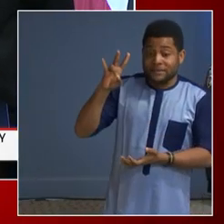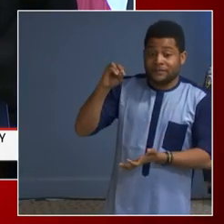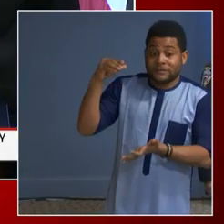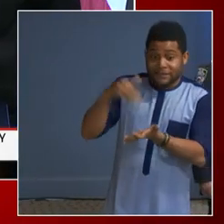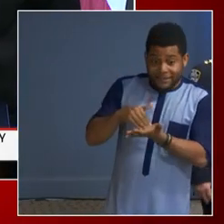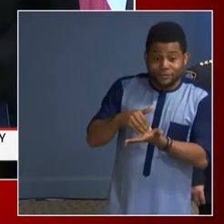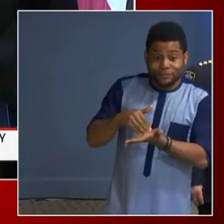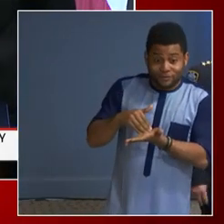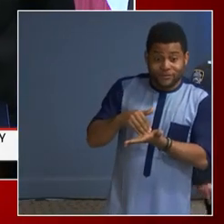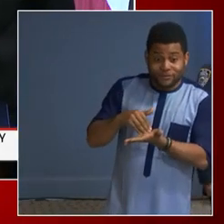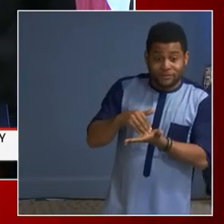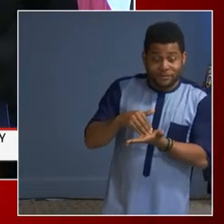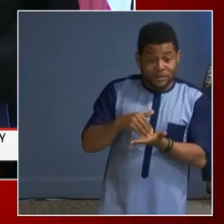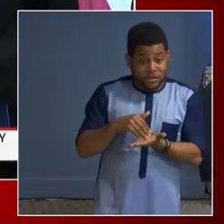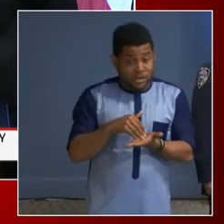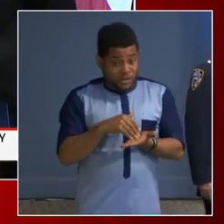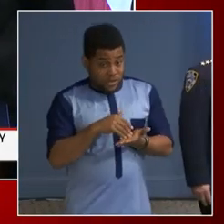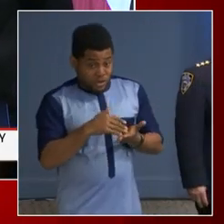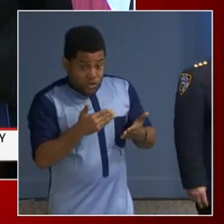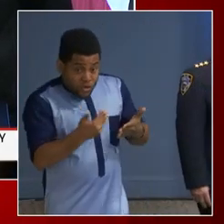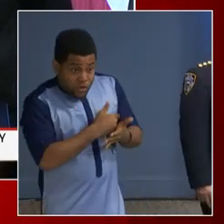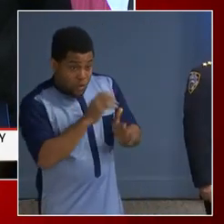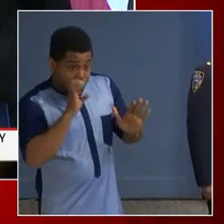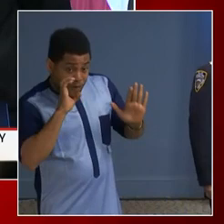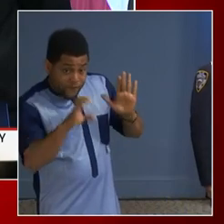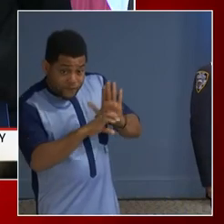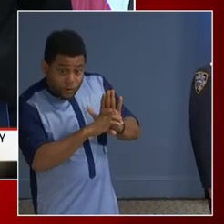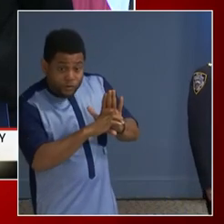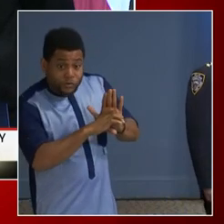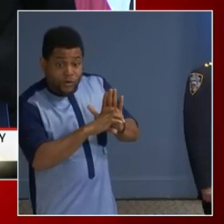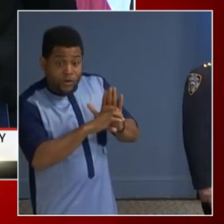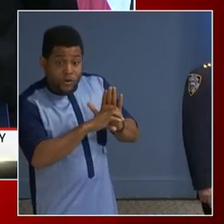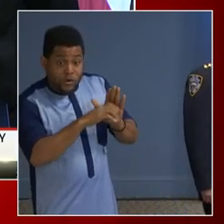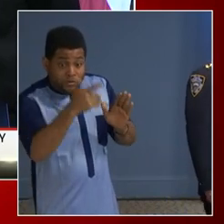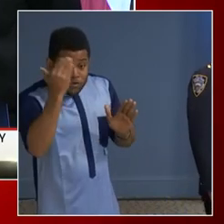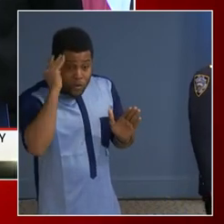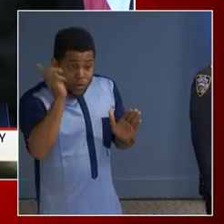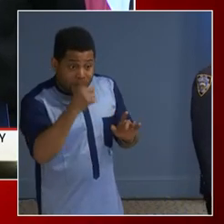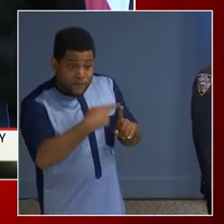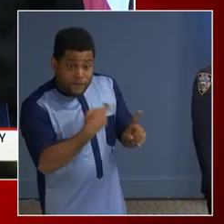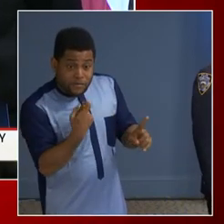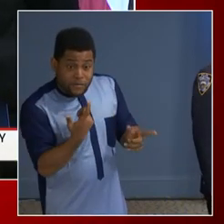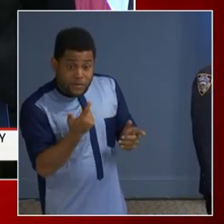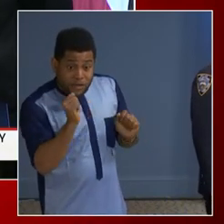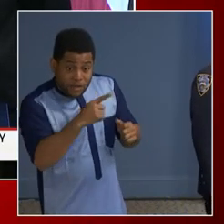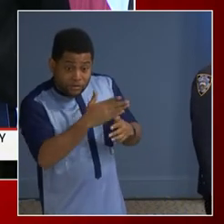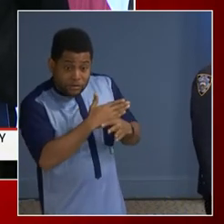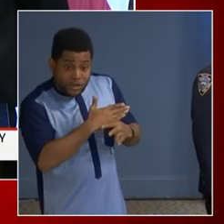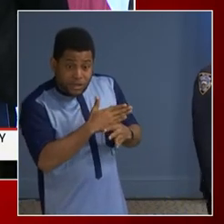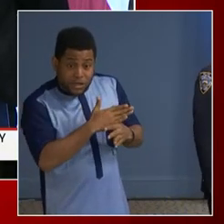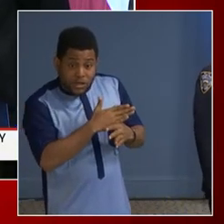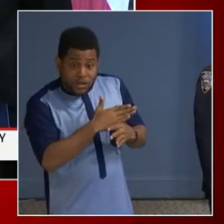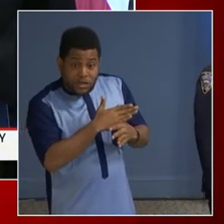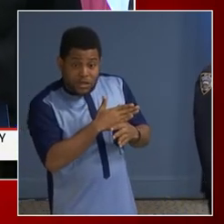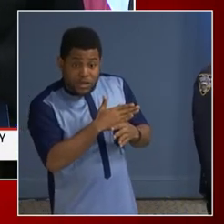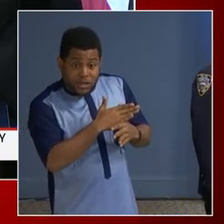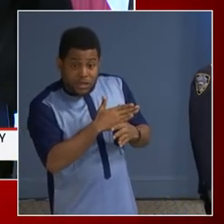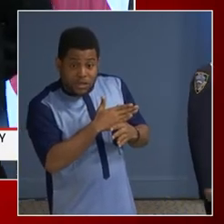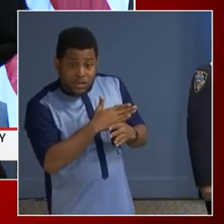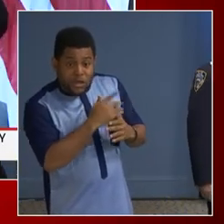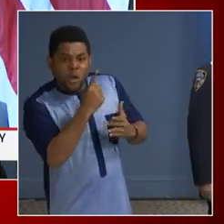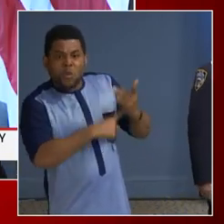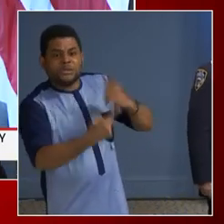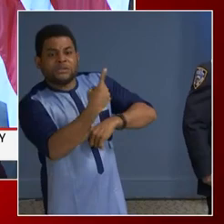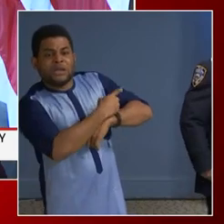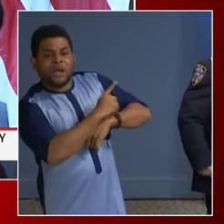is the new photo from, do we know when it's from? Can you share? What day? Yeah, where it's from also?